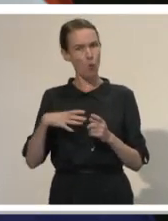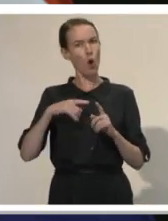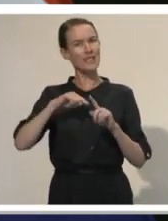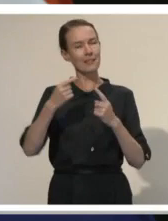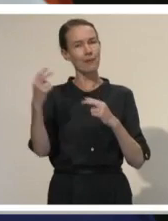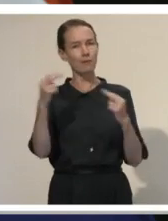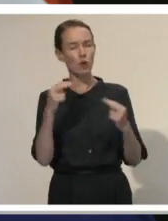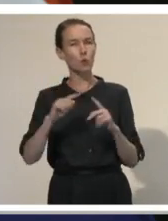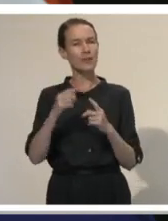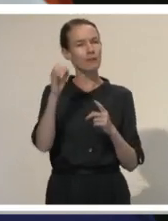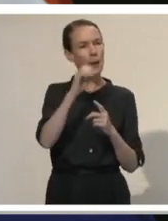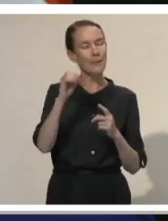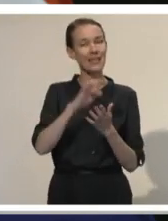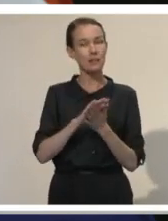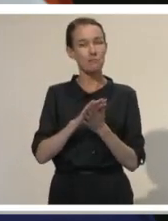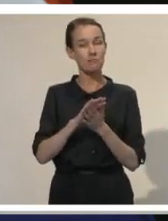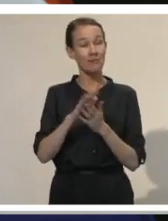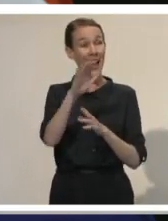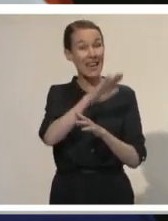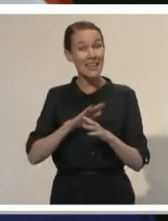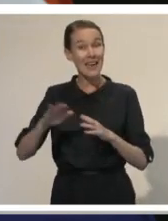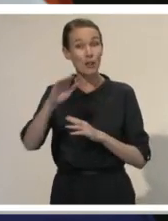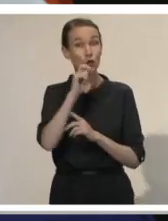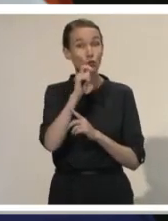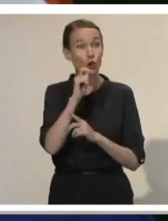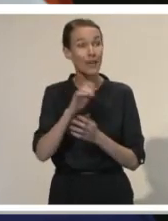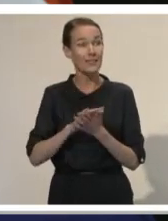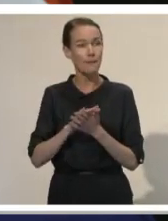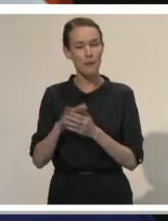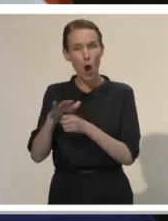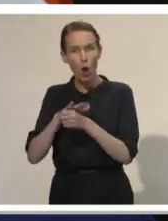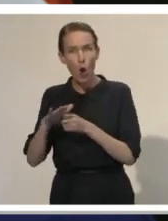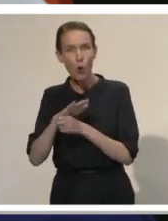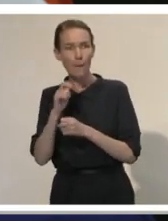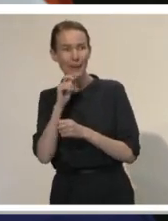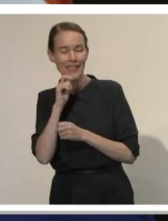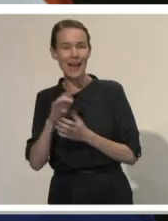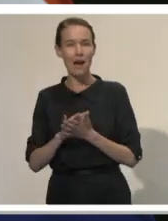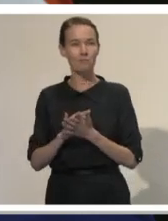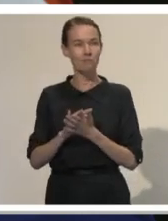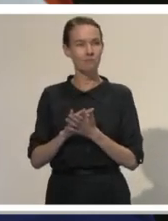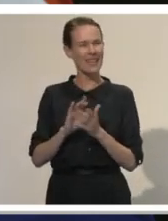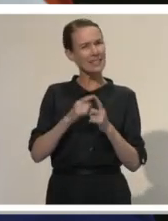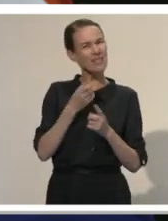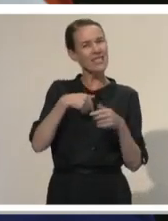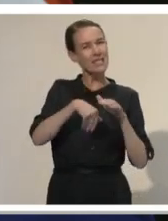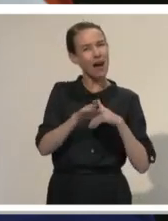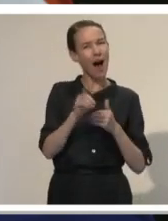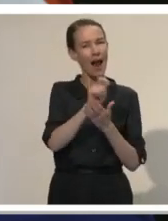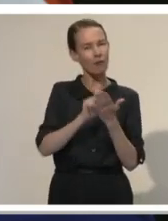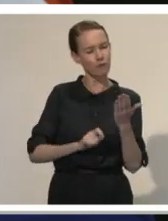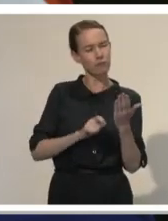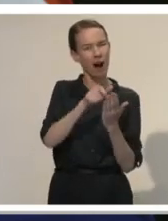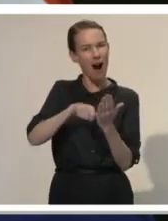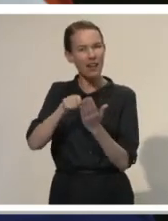make sure we've got local journalism, national journalism, investigative journalism, that most companies that are in the media now, to be fair to say,